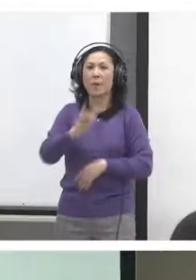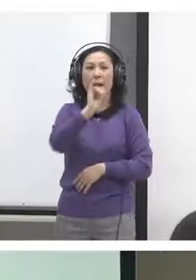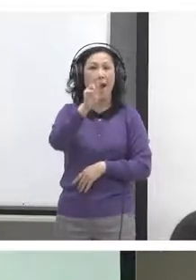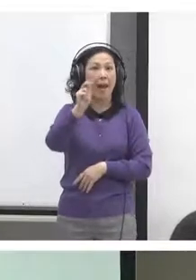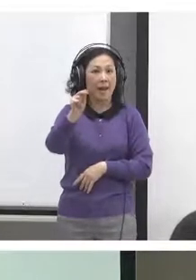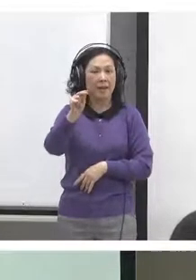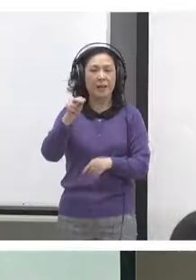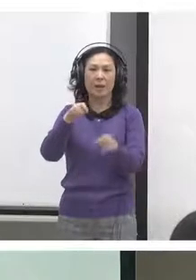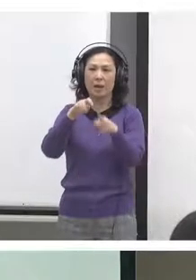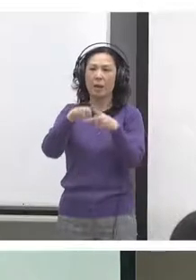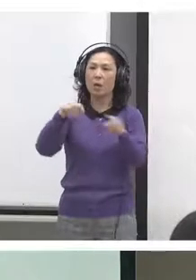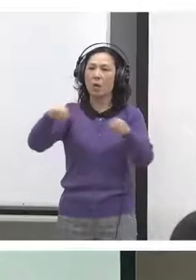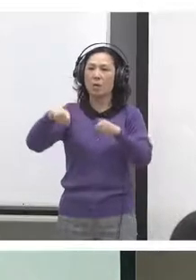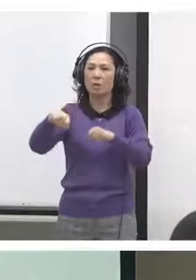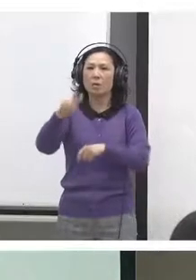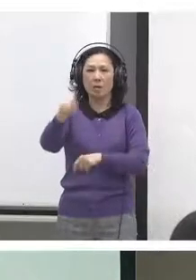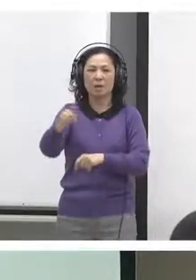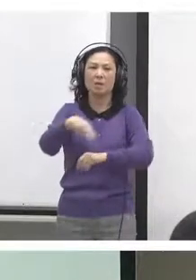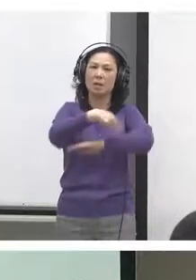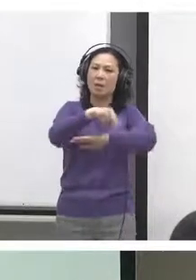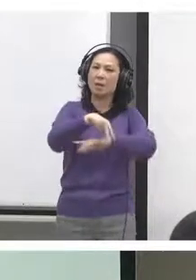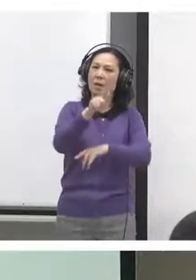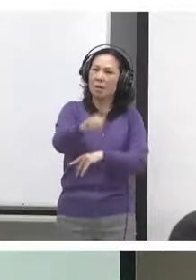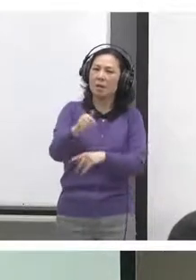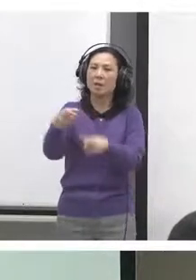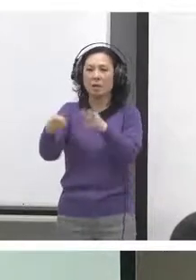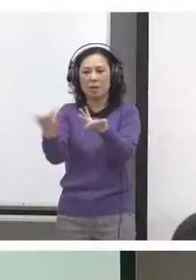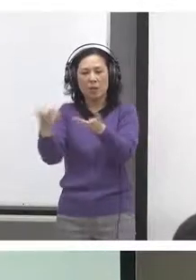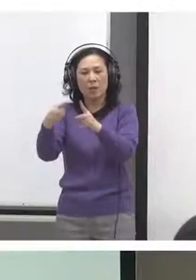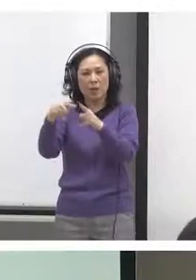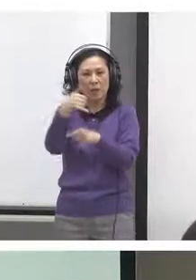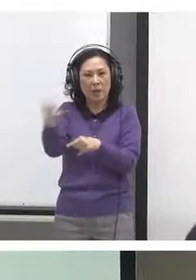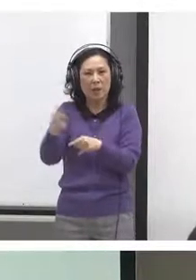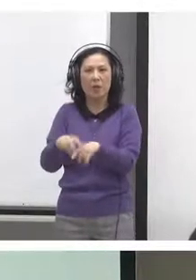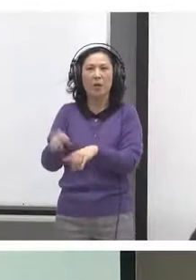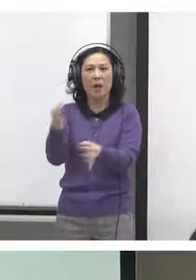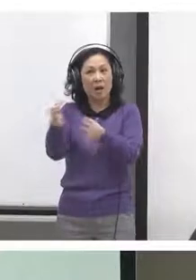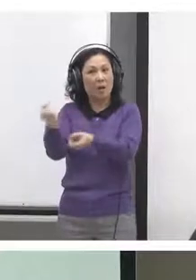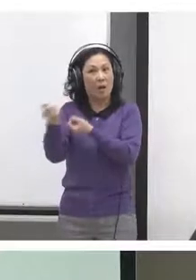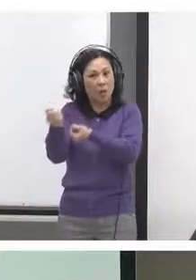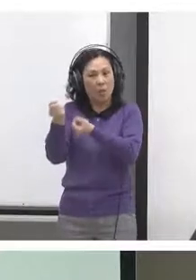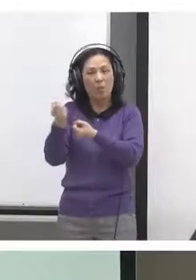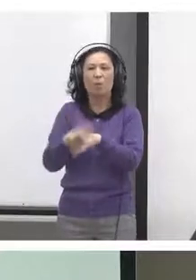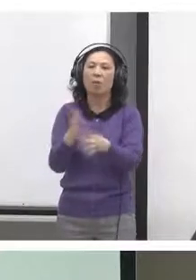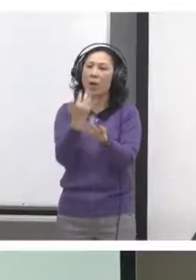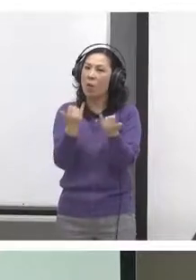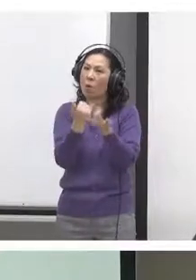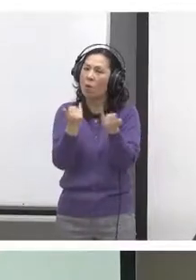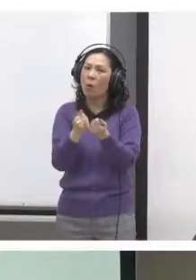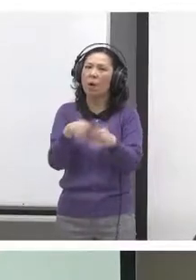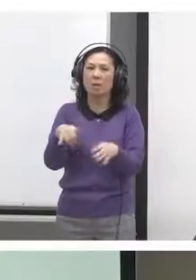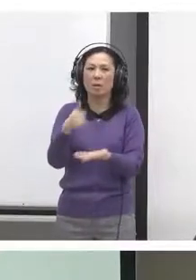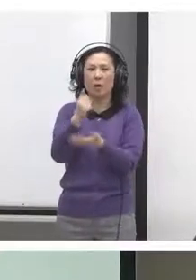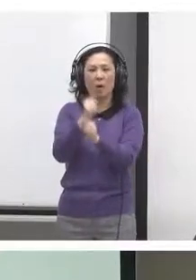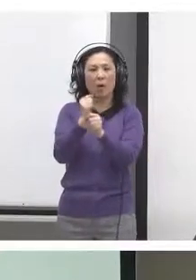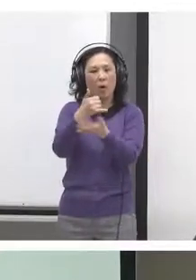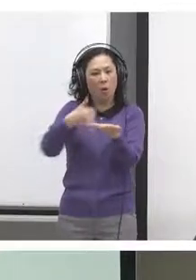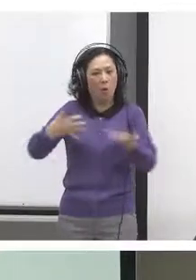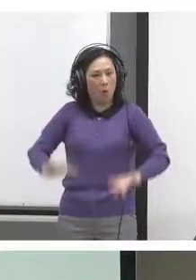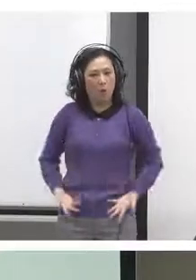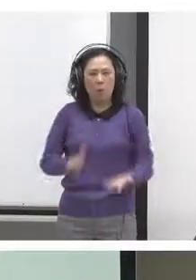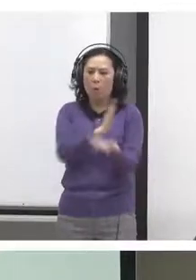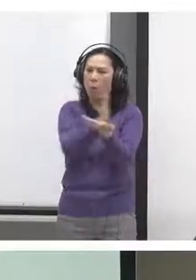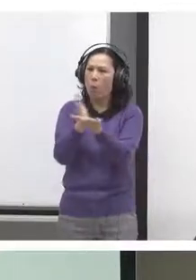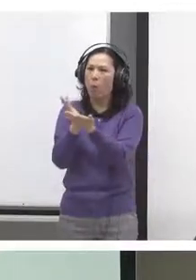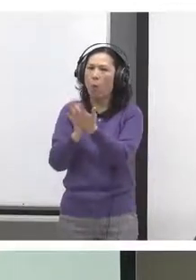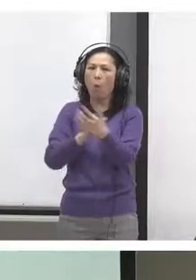government staffs, or salesperson, or planners, or students, or retired person. Anybody can start a project